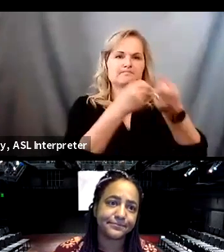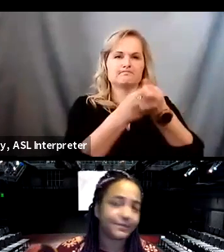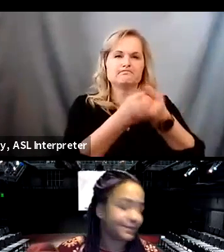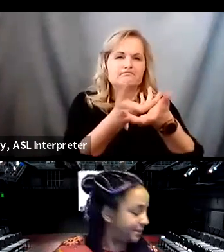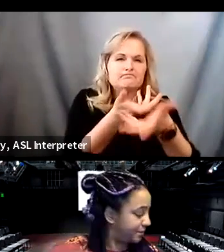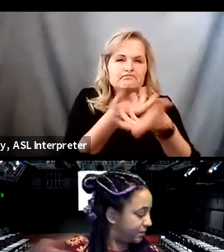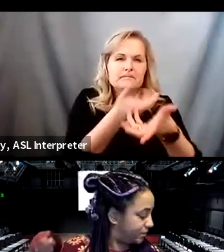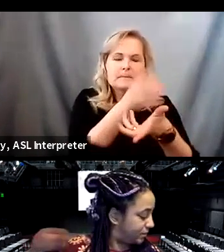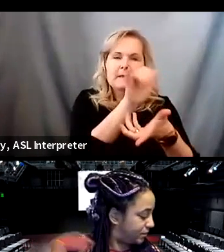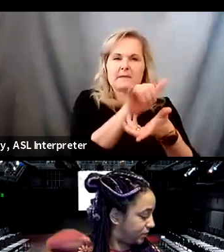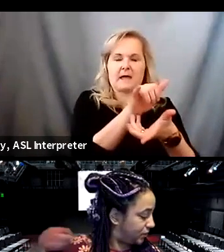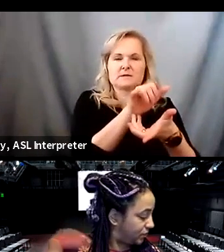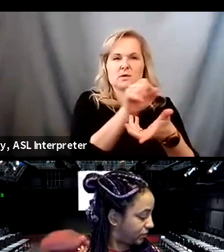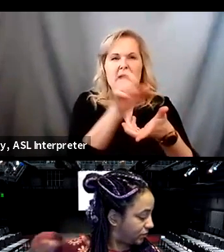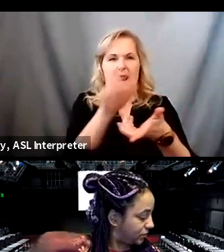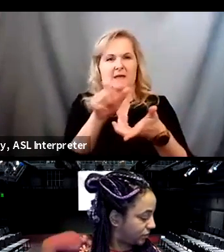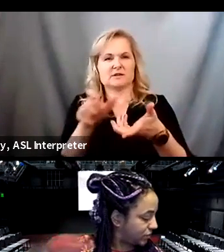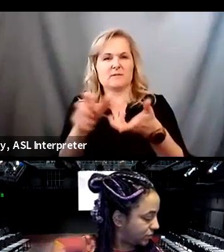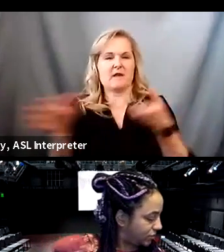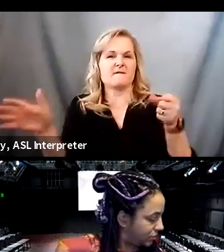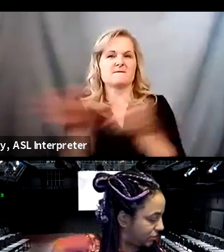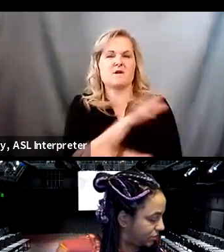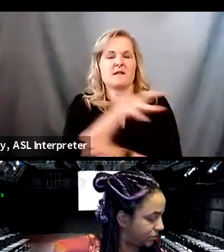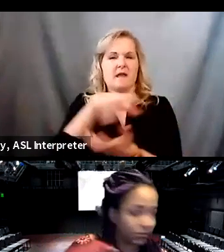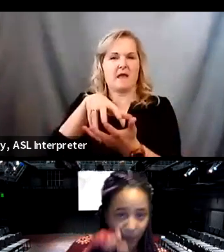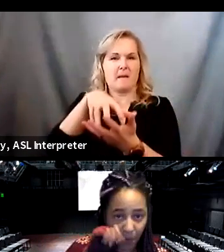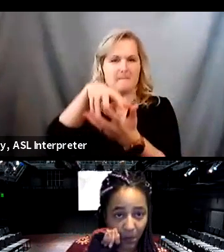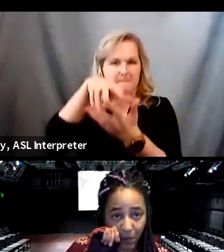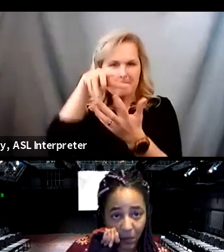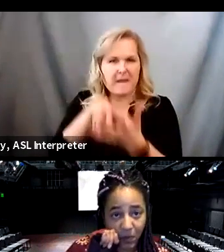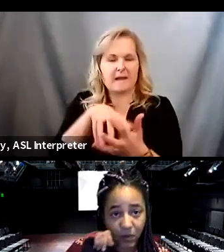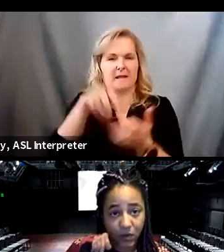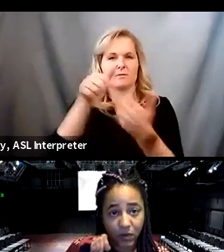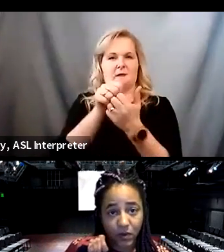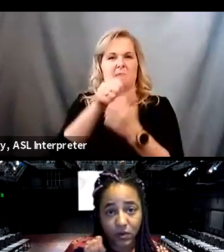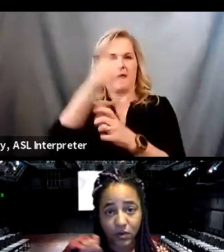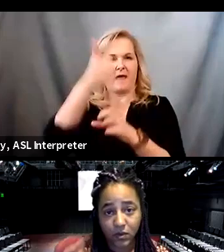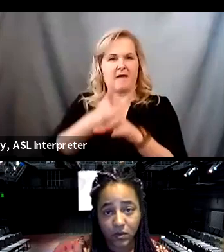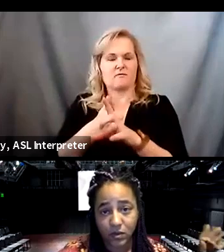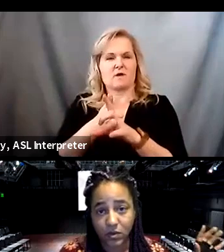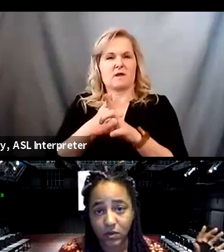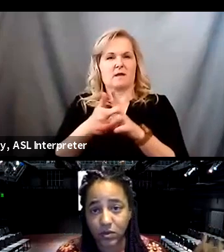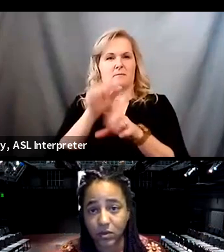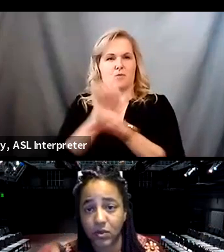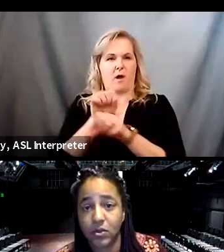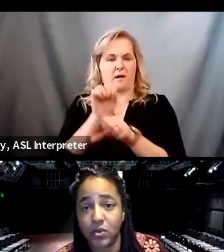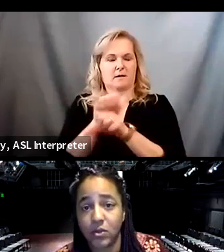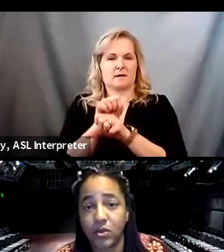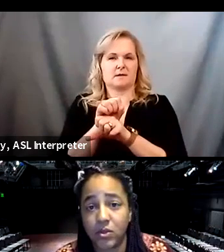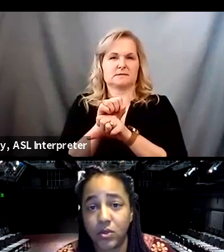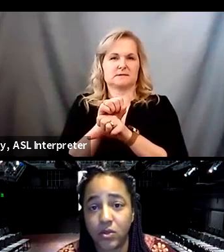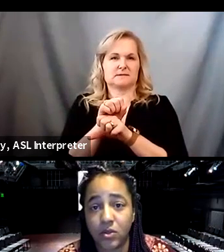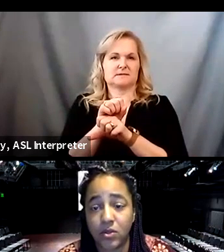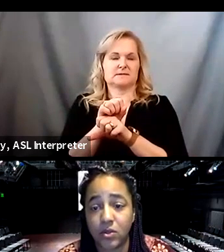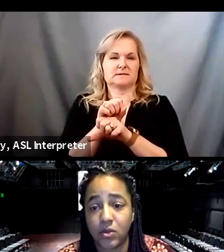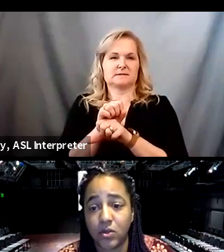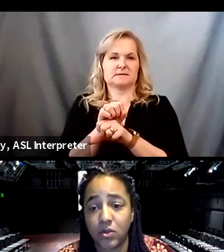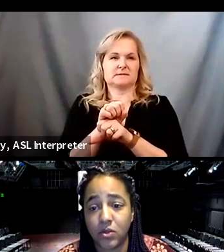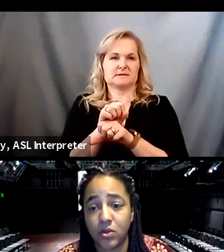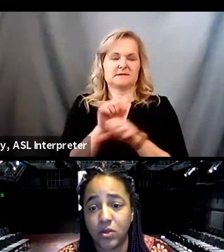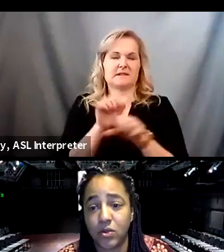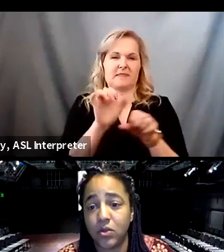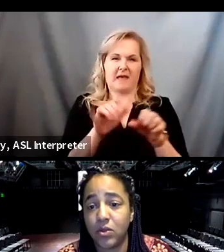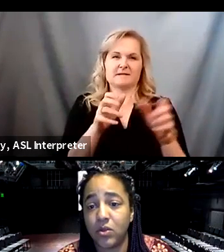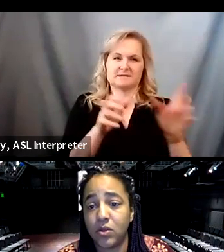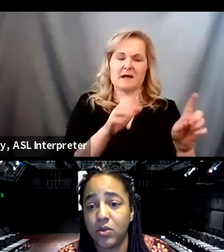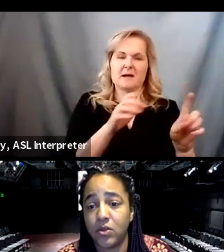so it needs to be fully embedded within every single practice. And so that's that. But